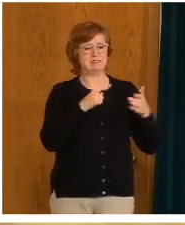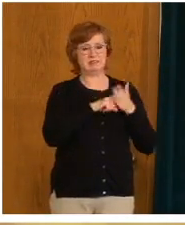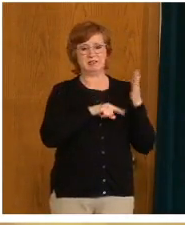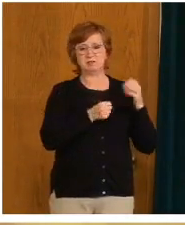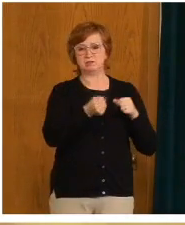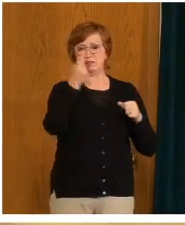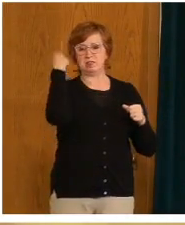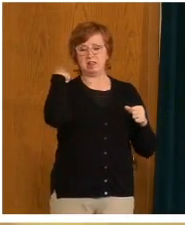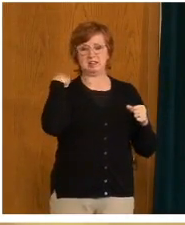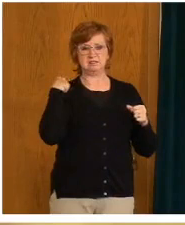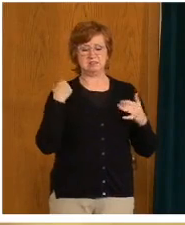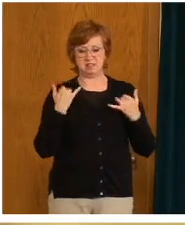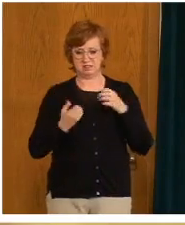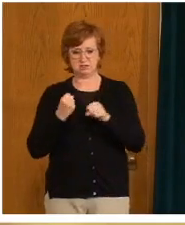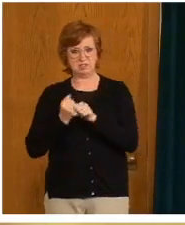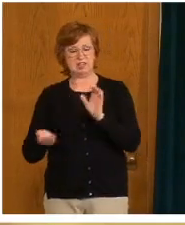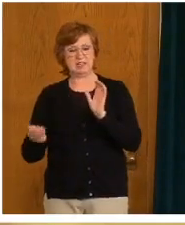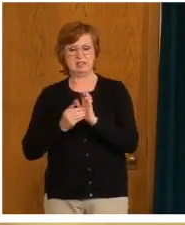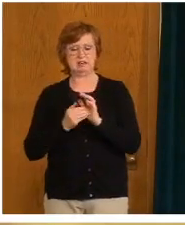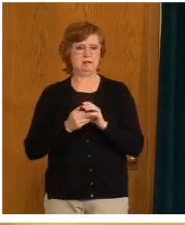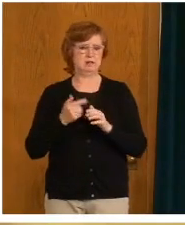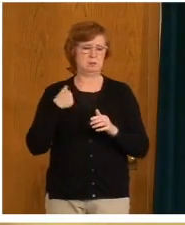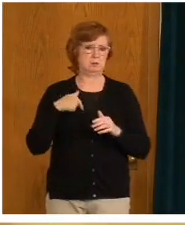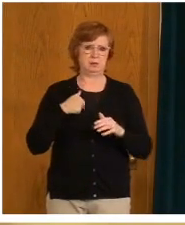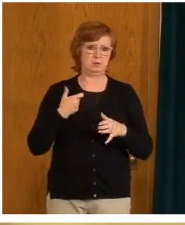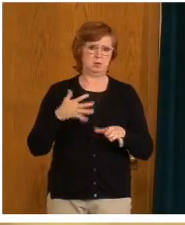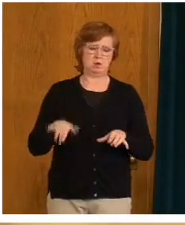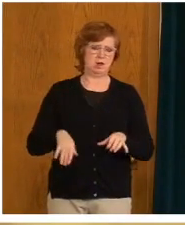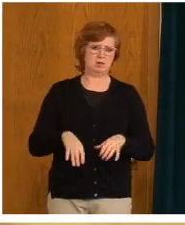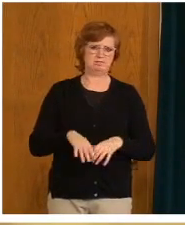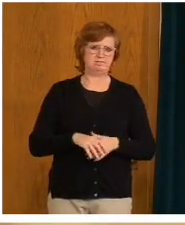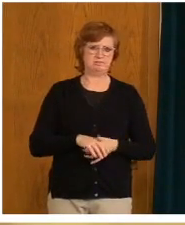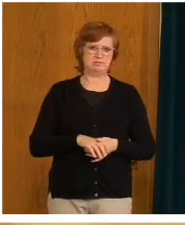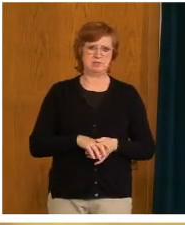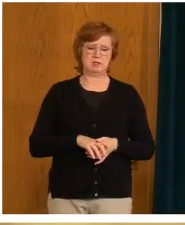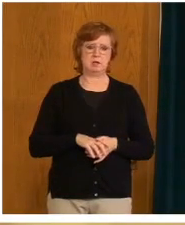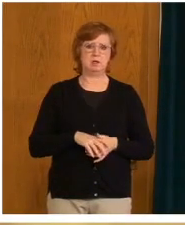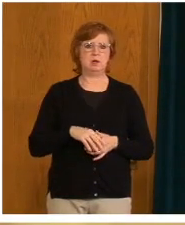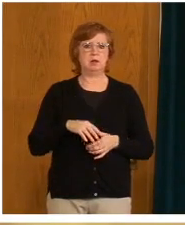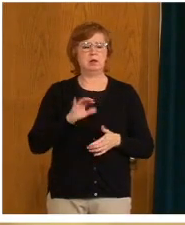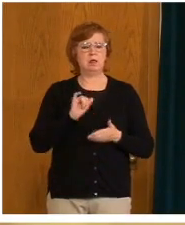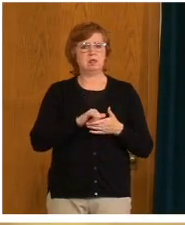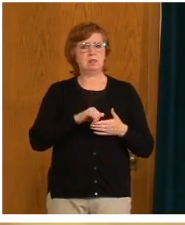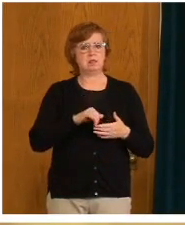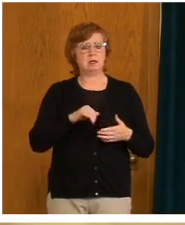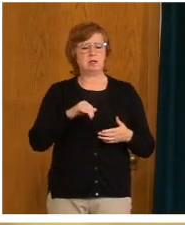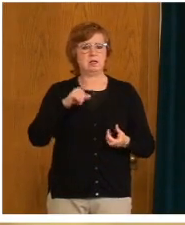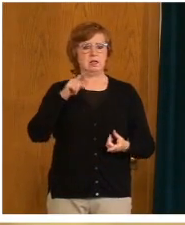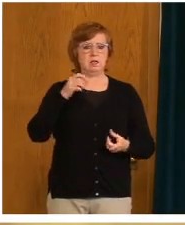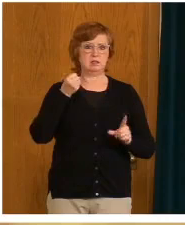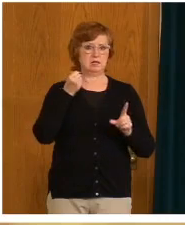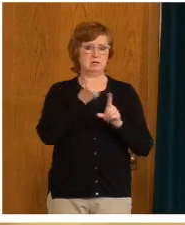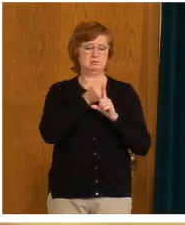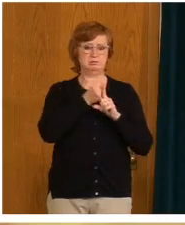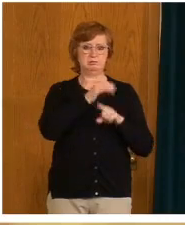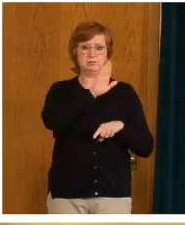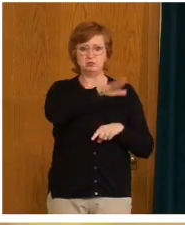the highest priority to reduce the impacts of this pandemic on our youth, on our